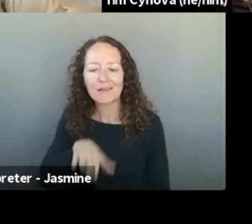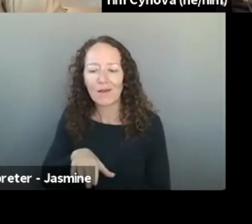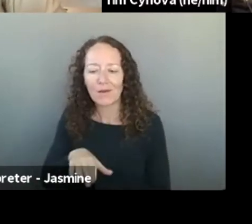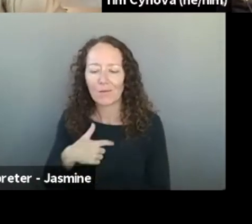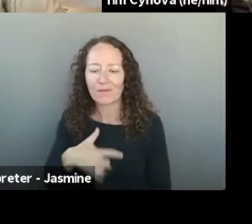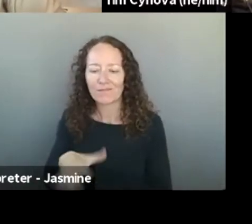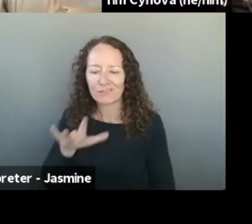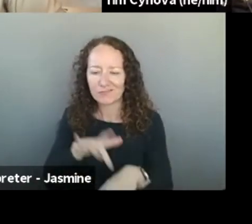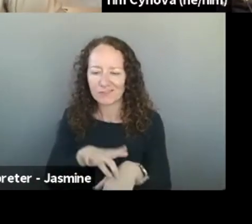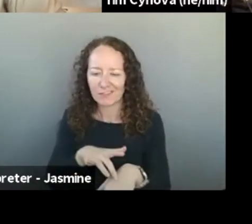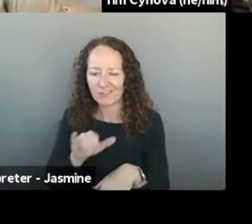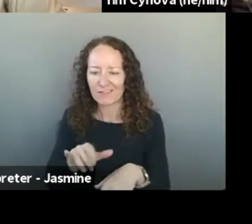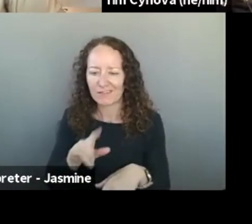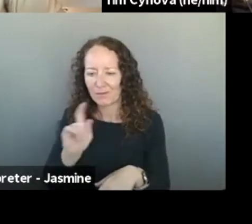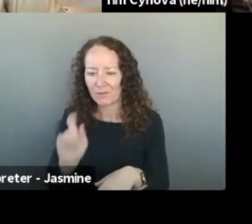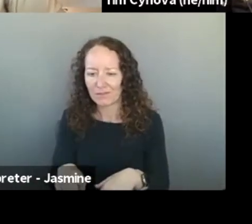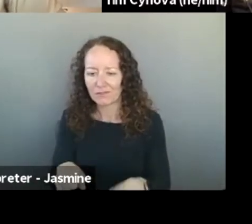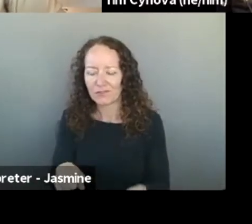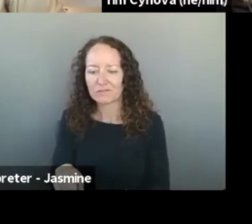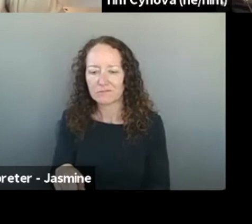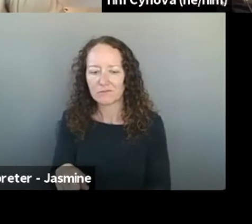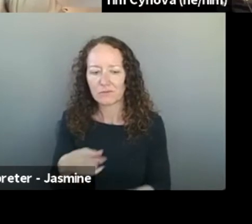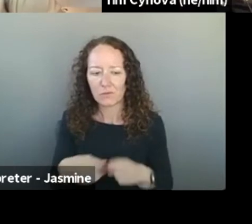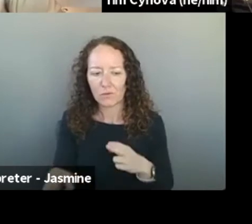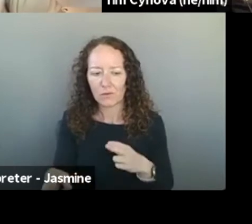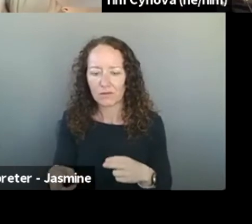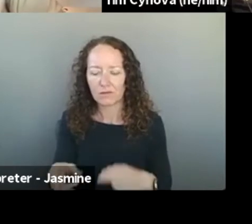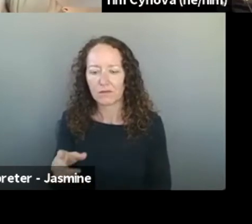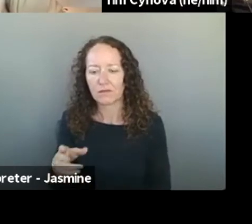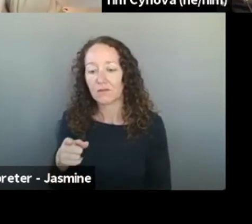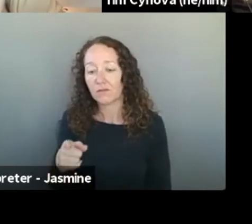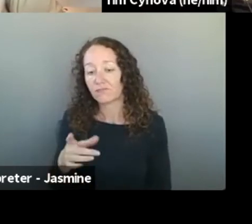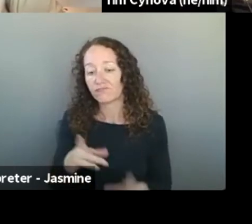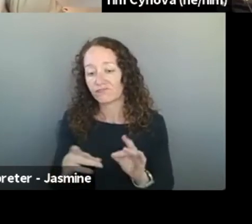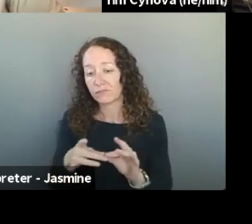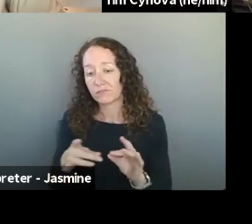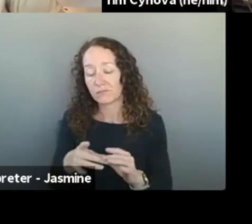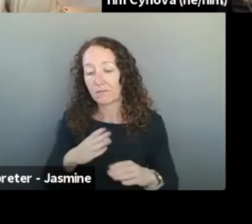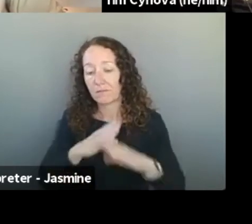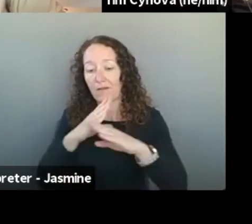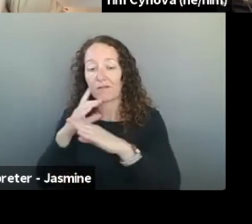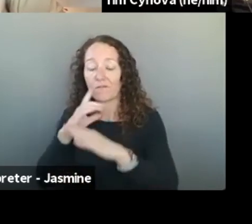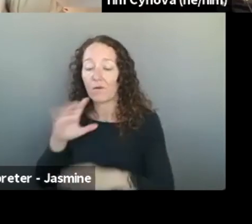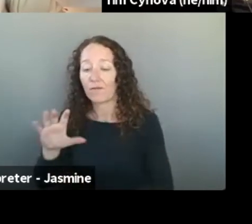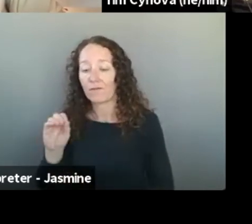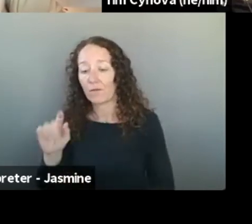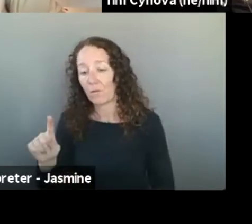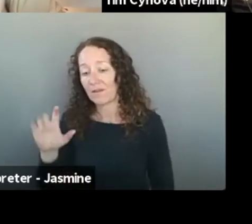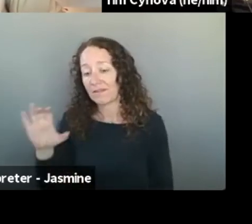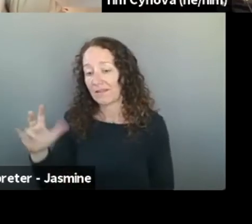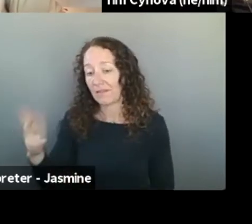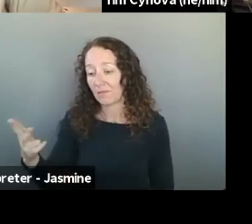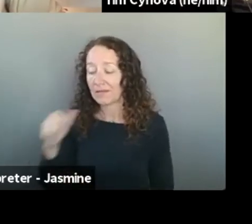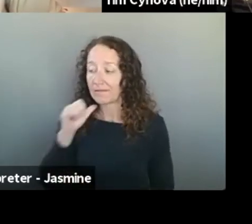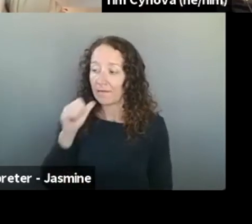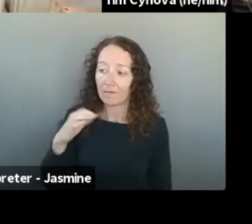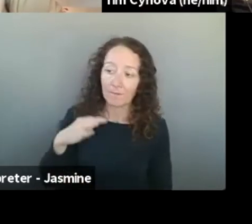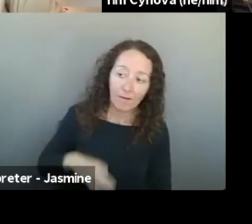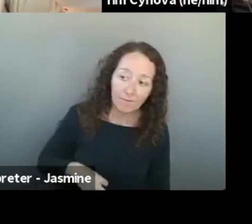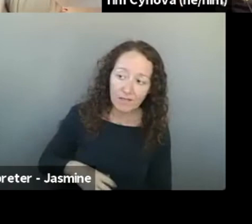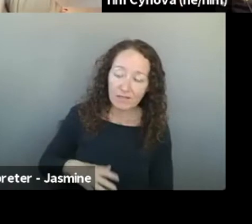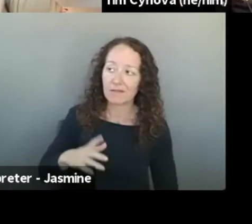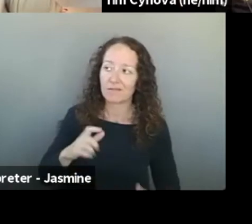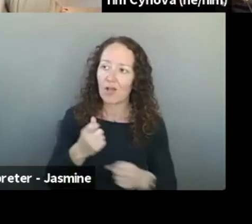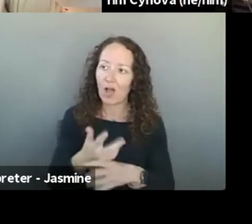first question, I think a little bit, Toya, when you were talking about the barriers of 501c3 nonprofits and like the